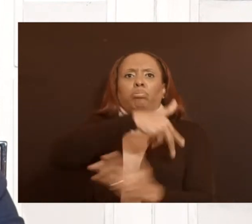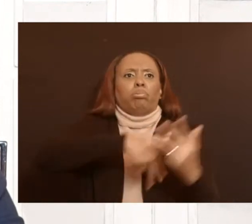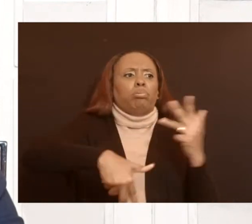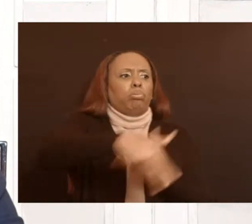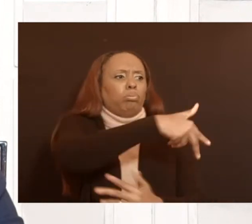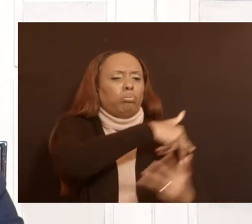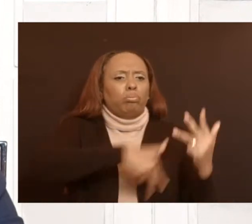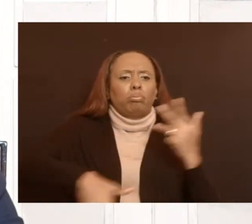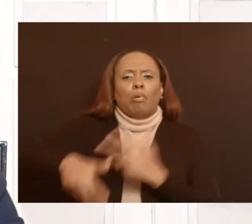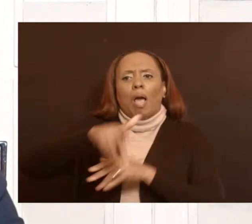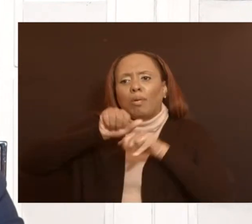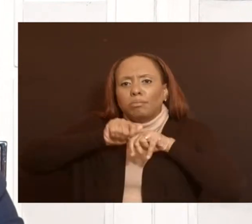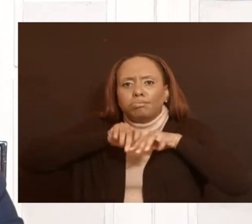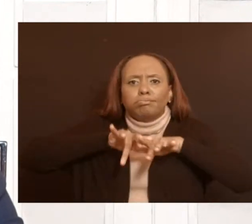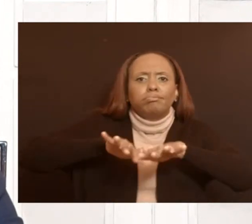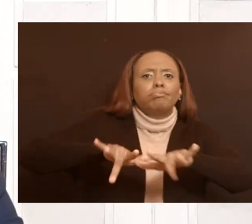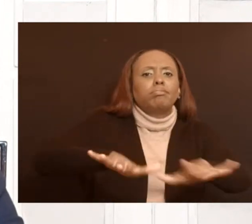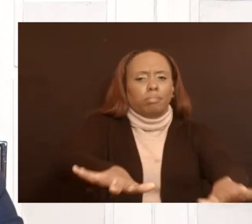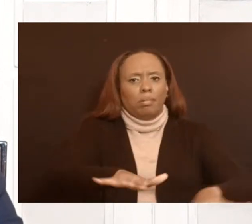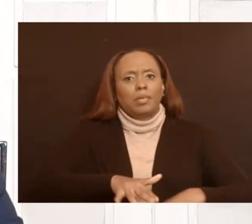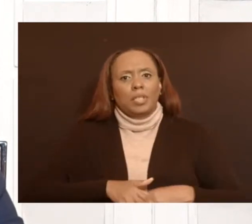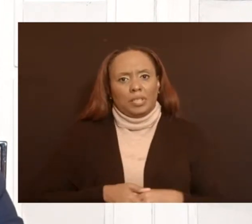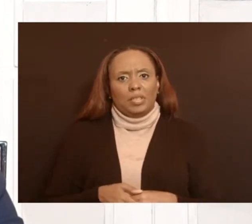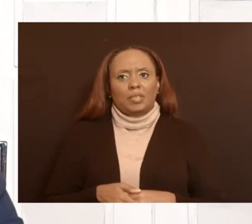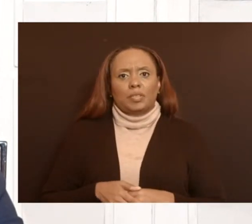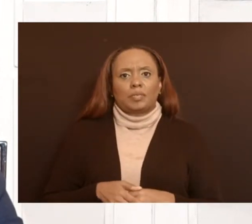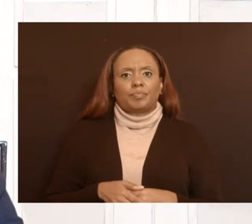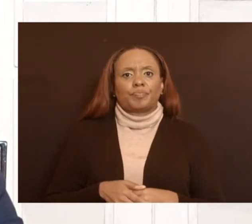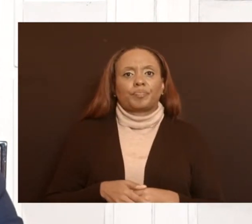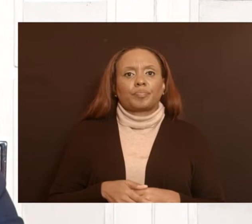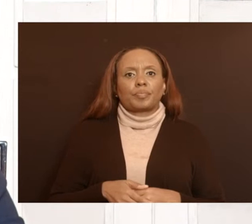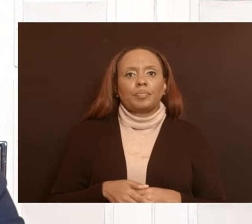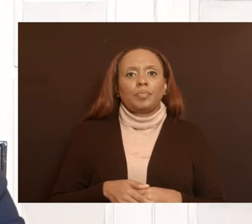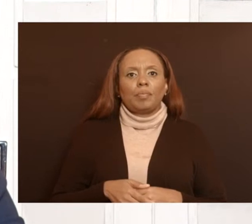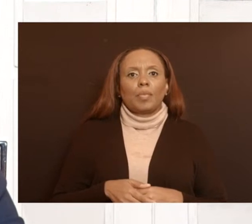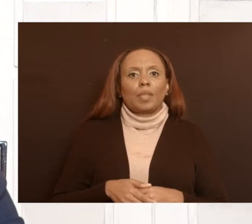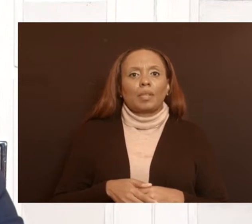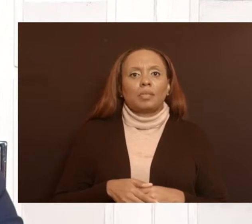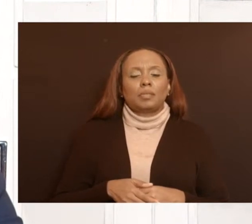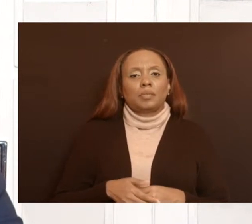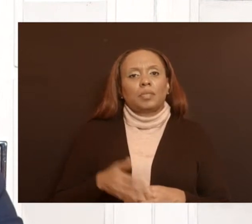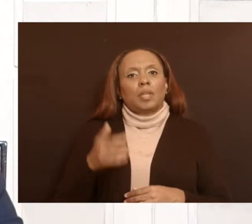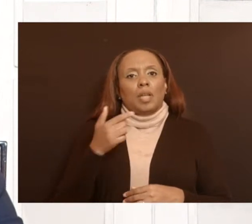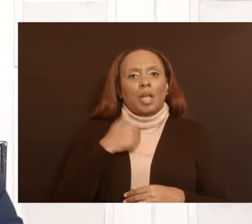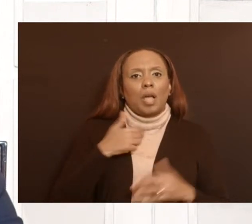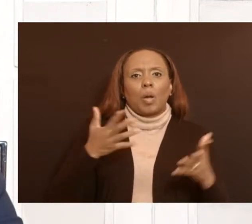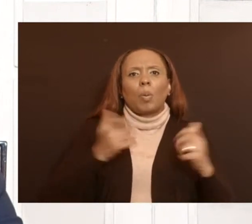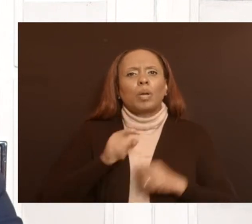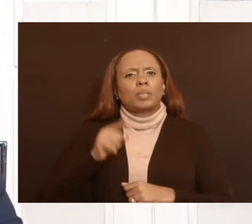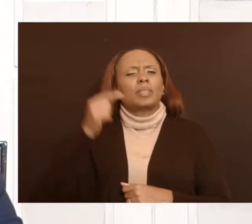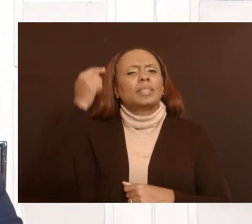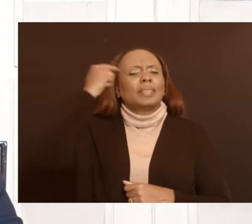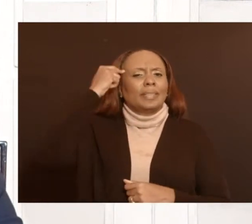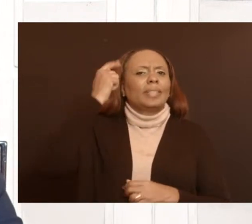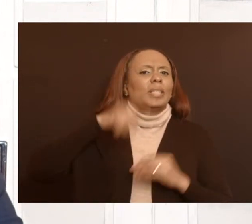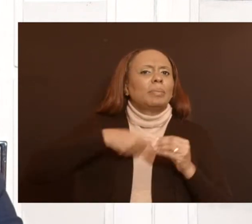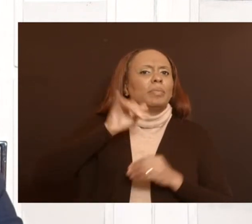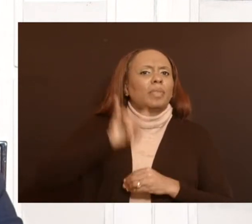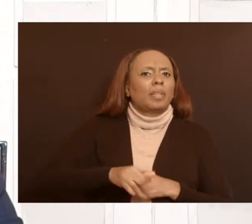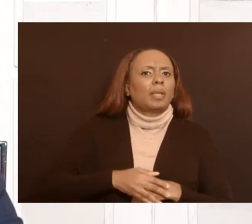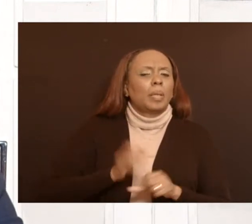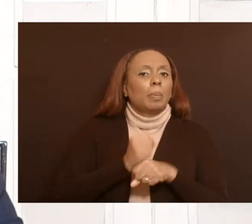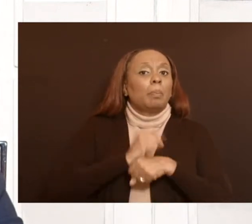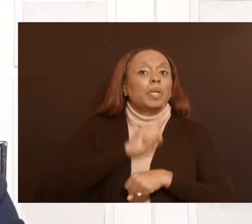And that's what you have to think. I said before, at least not Sibi, for others, not ourselves. And that's exactly how we need to think out there in the community at this particular